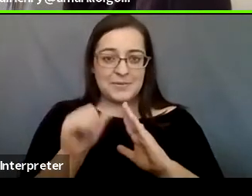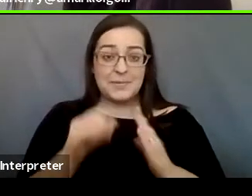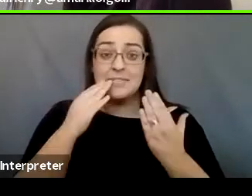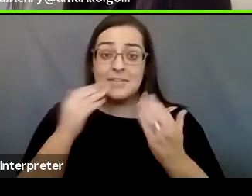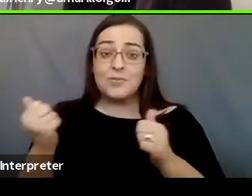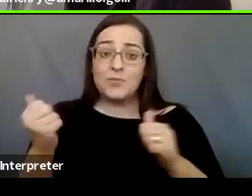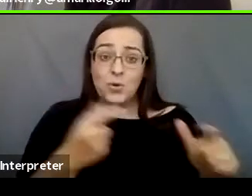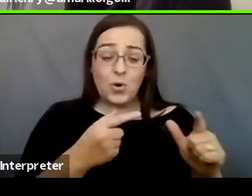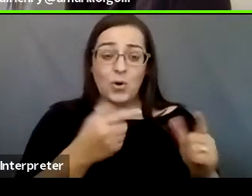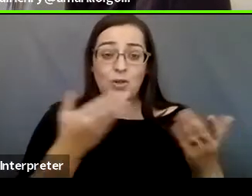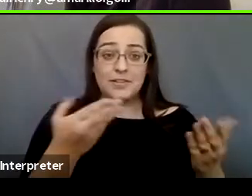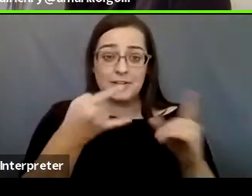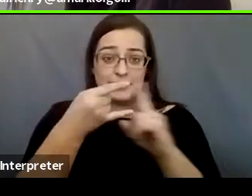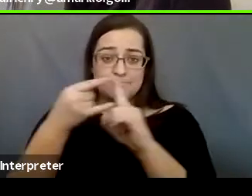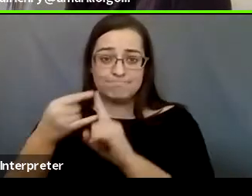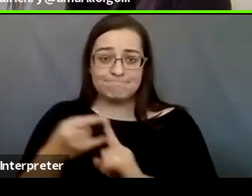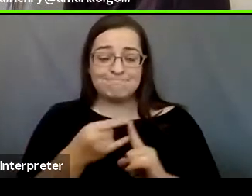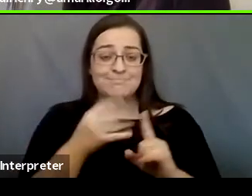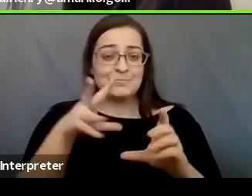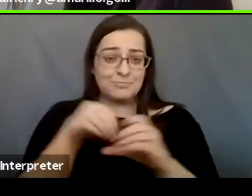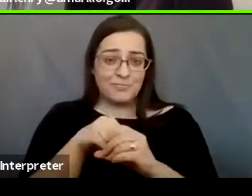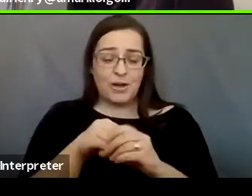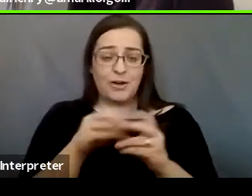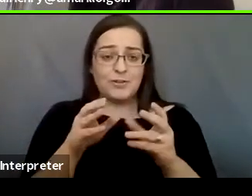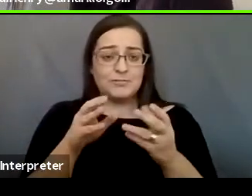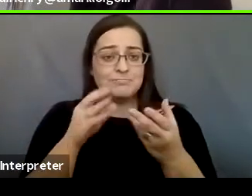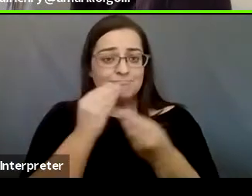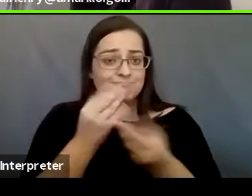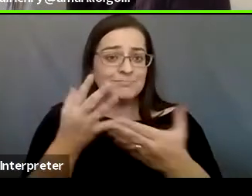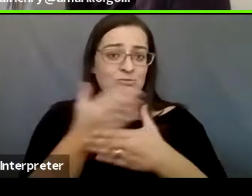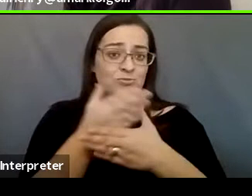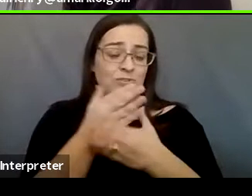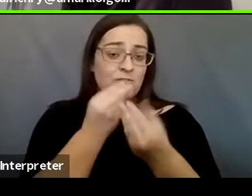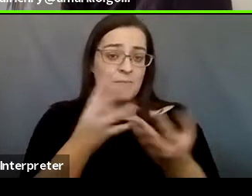participated today and taking the time out of their schedules to provide this information to